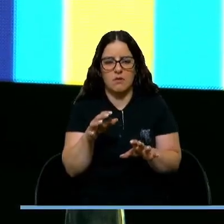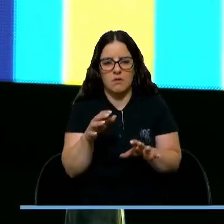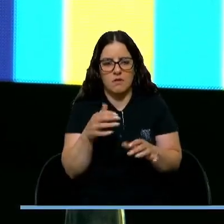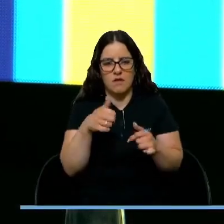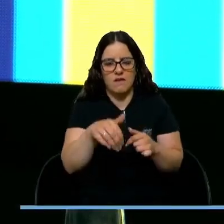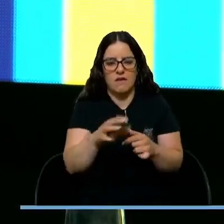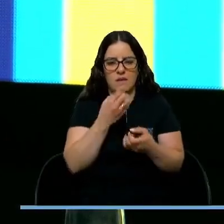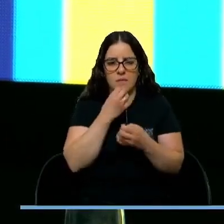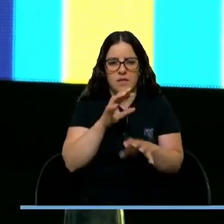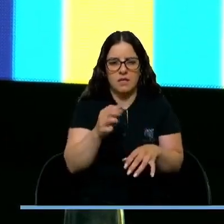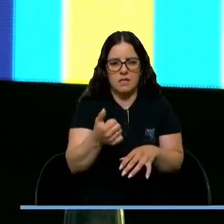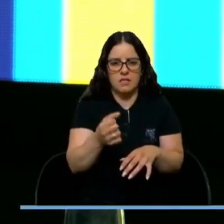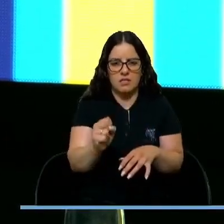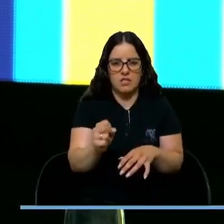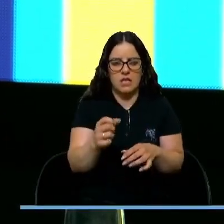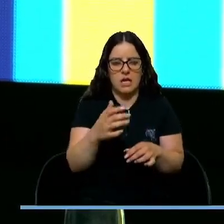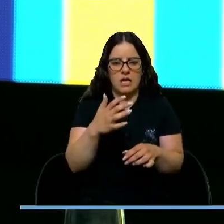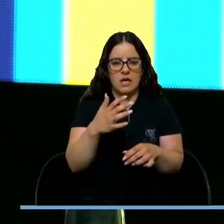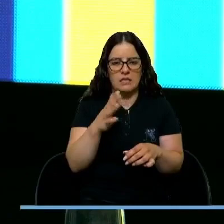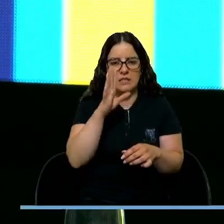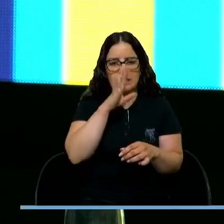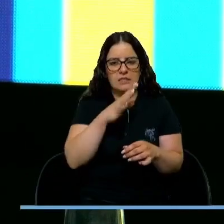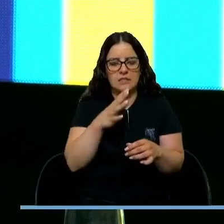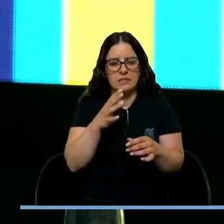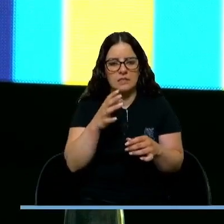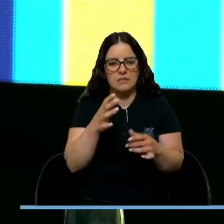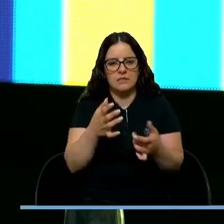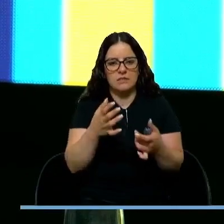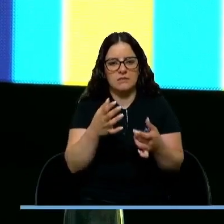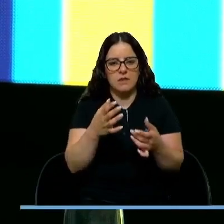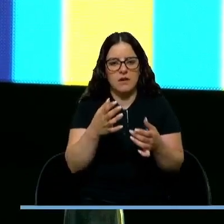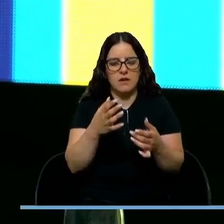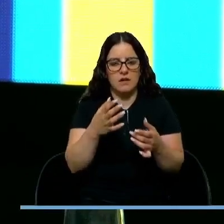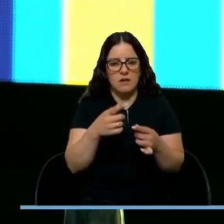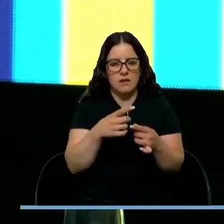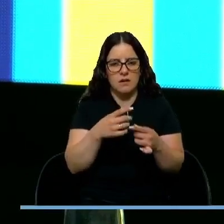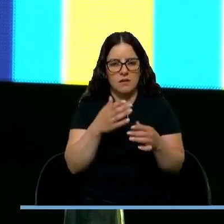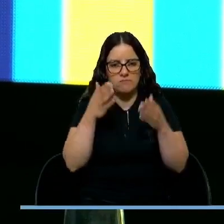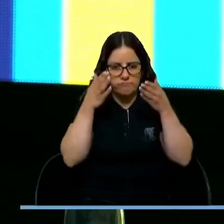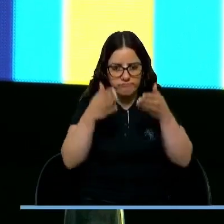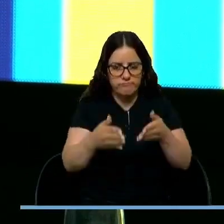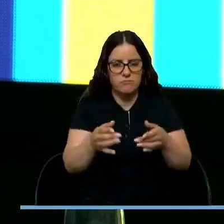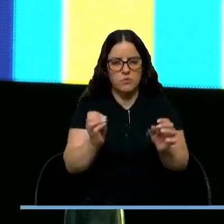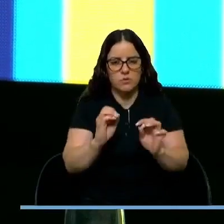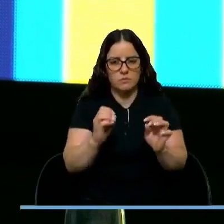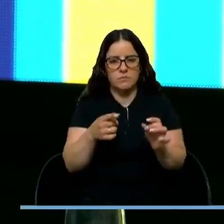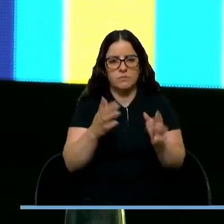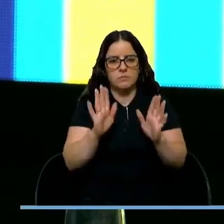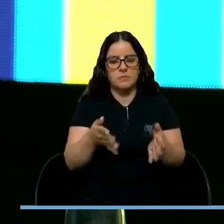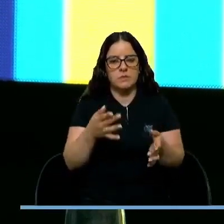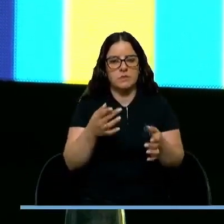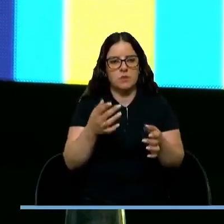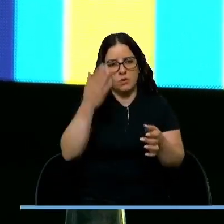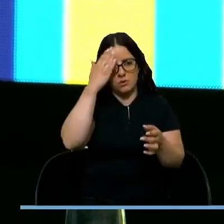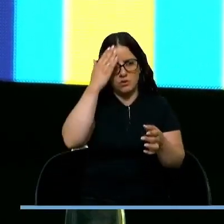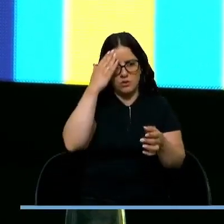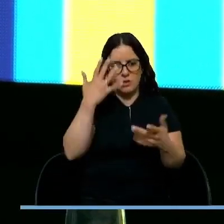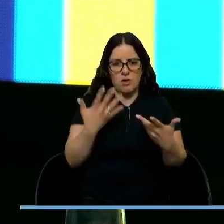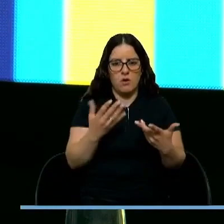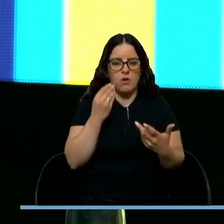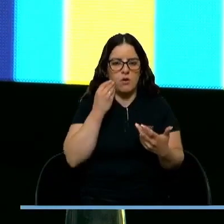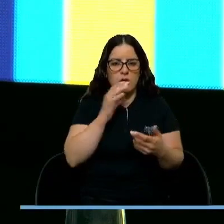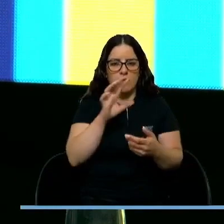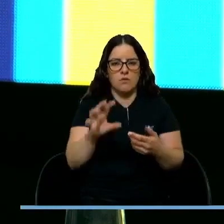don't put the remedies. What can we do? I think we all need to be aware of where we are. We need to push for public